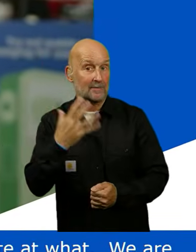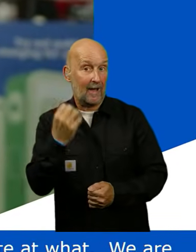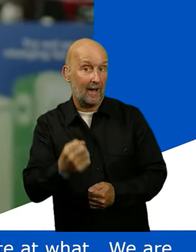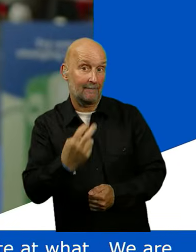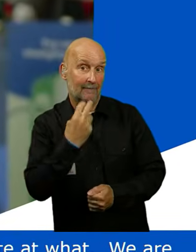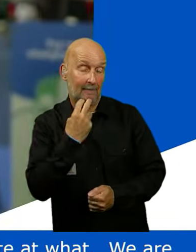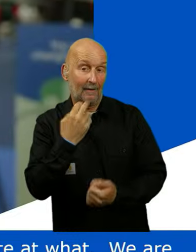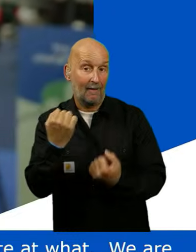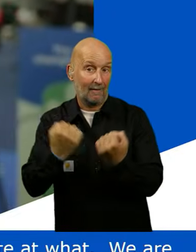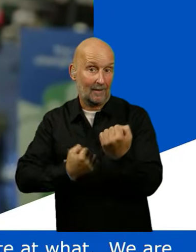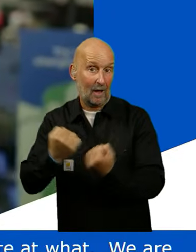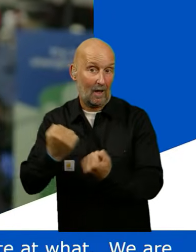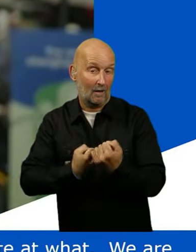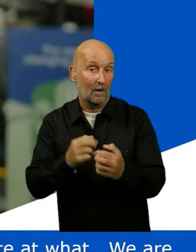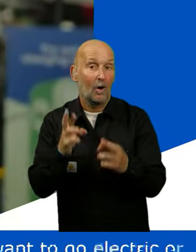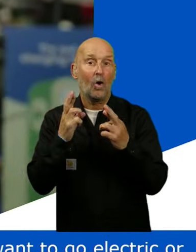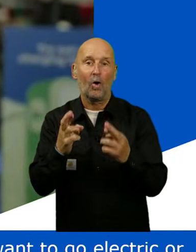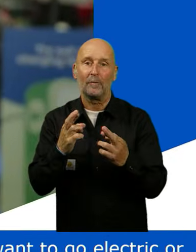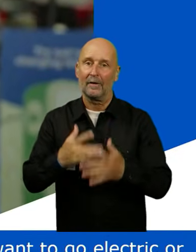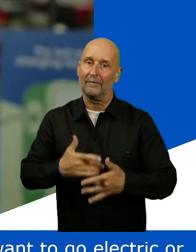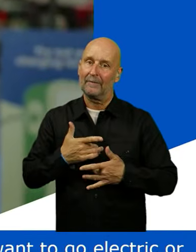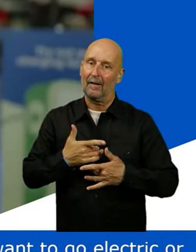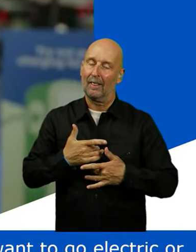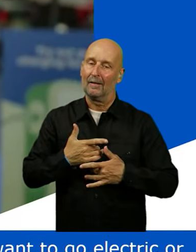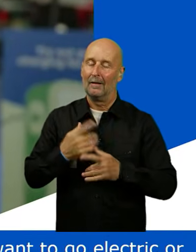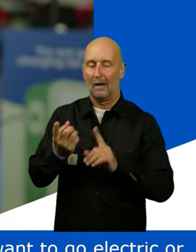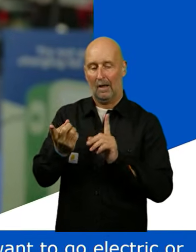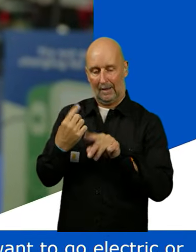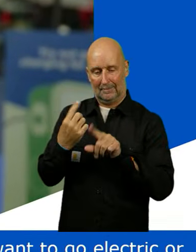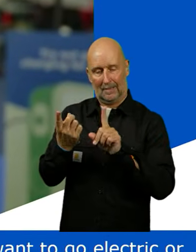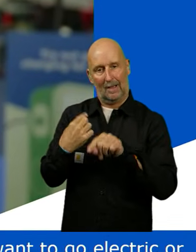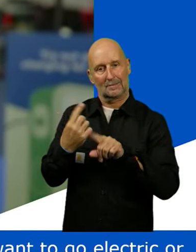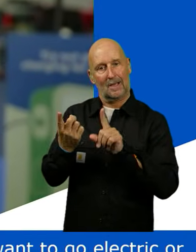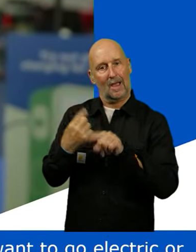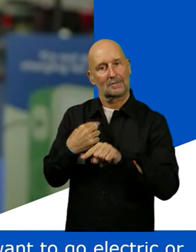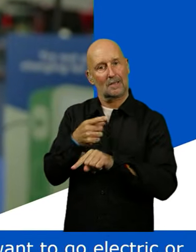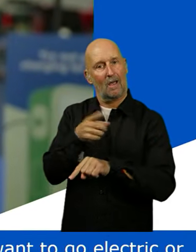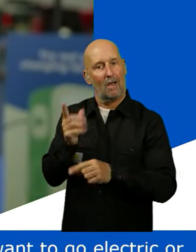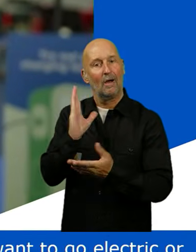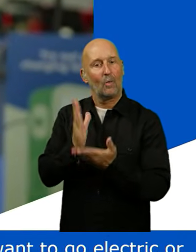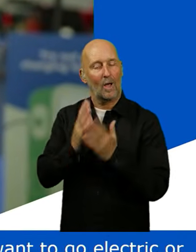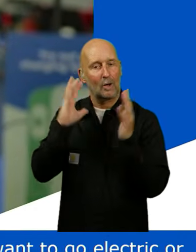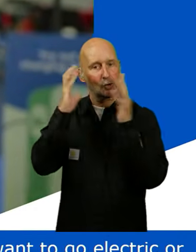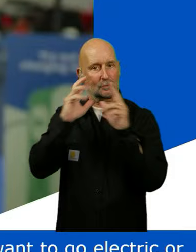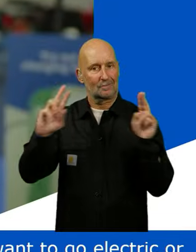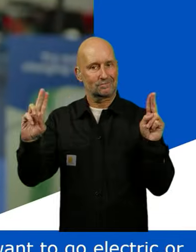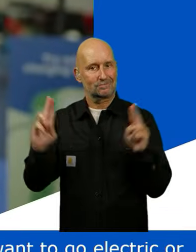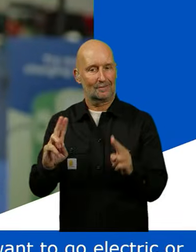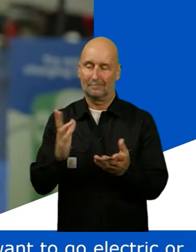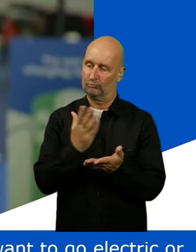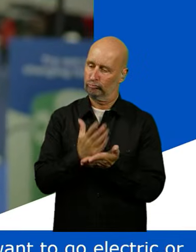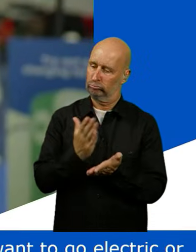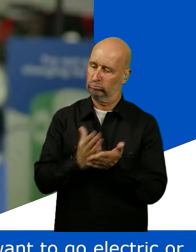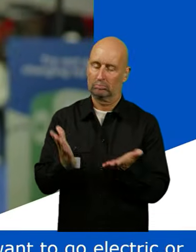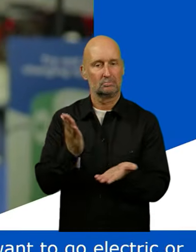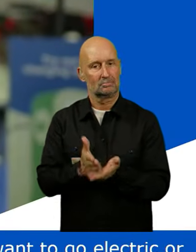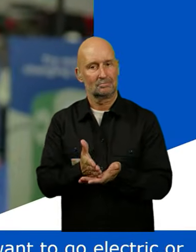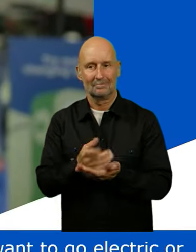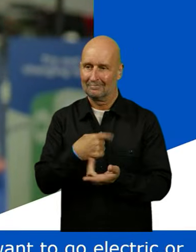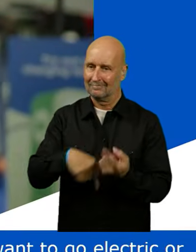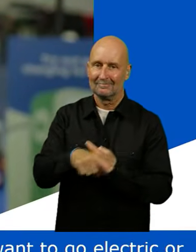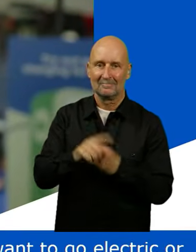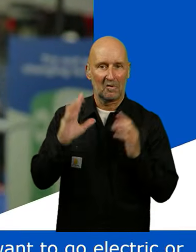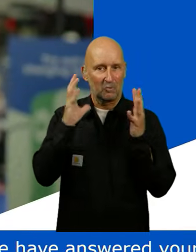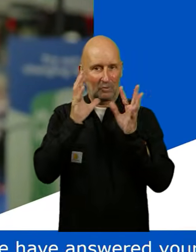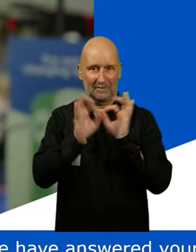car, hopefully I feel that with the answers we have given, that we've answered those concerns, cleared all of that up for you today, and that you don't have